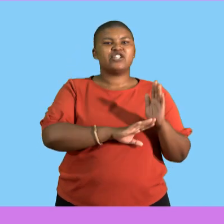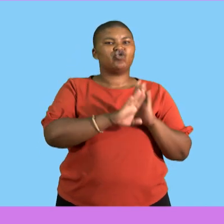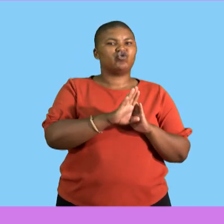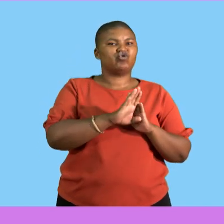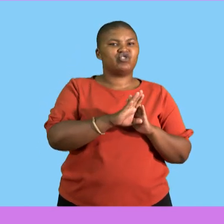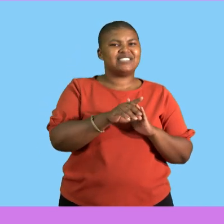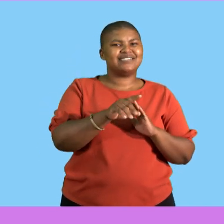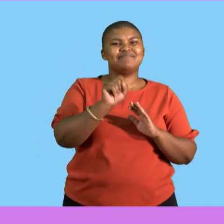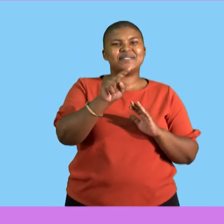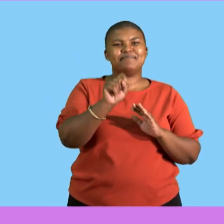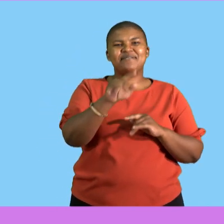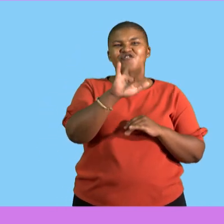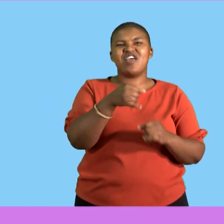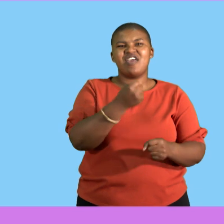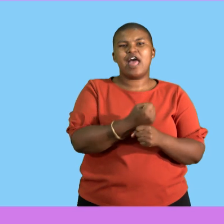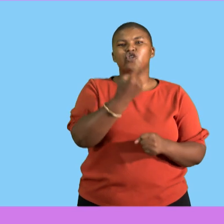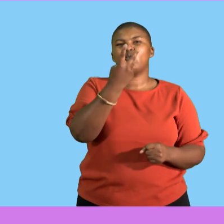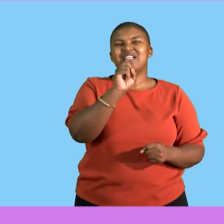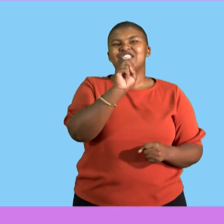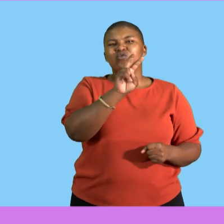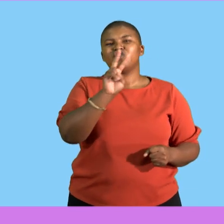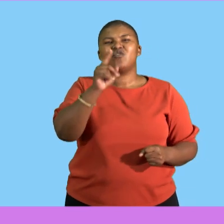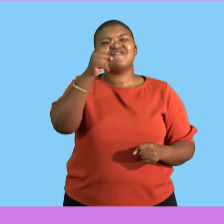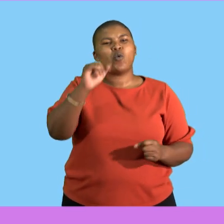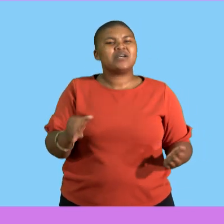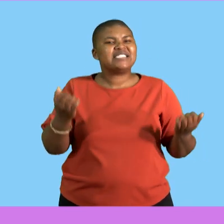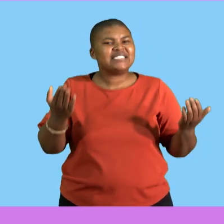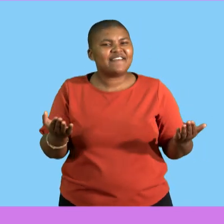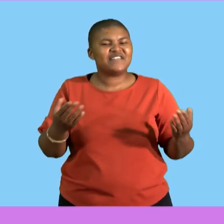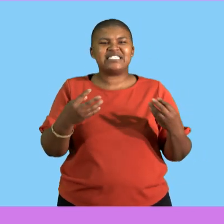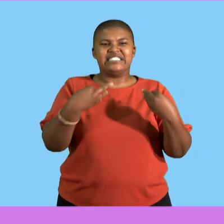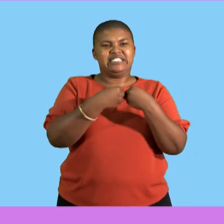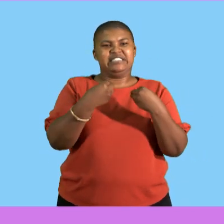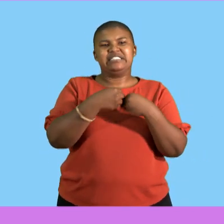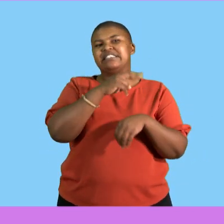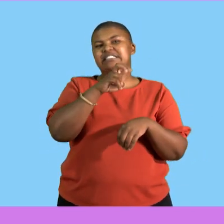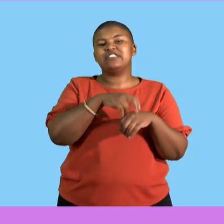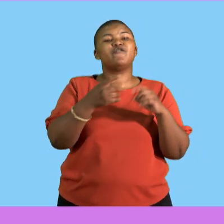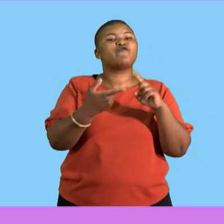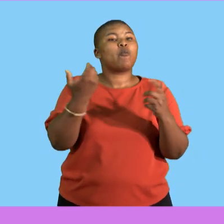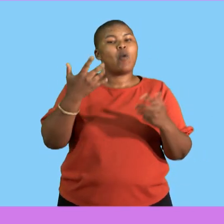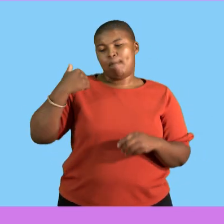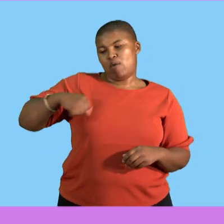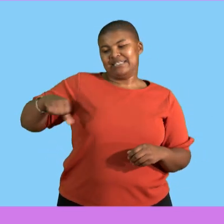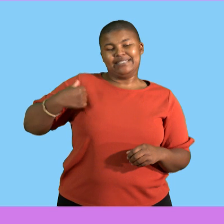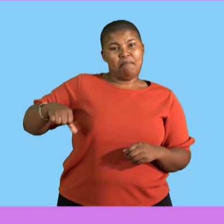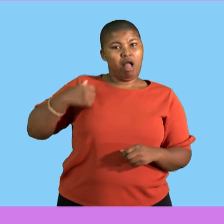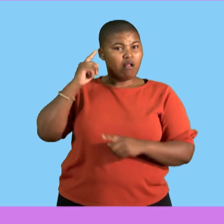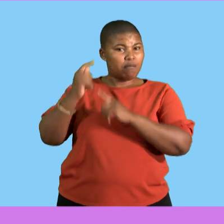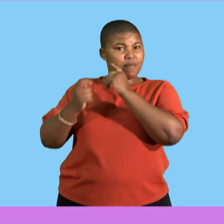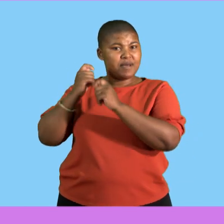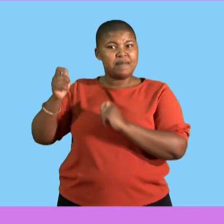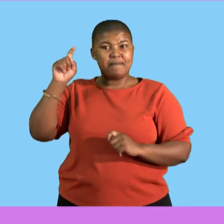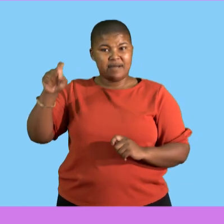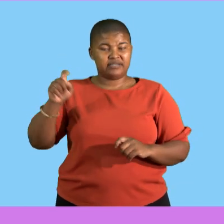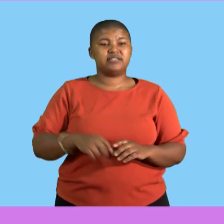for 2022 about rates and services, utilities from municipal accounts.